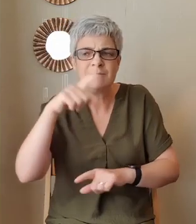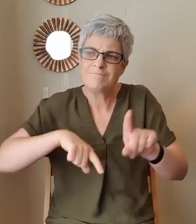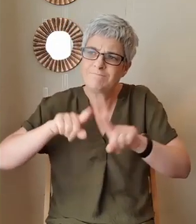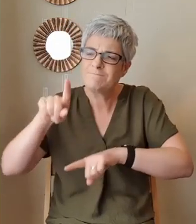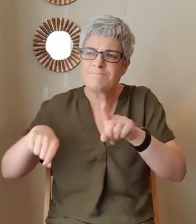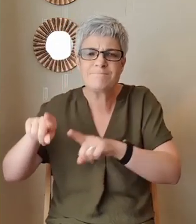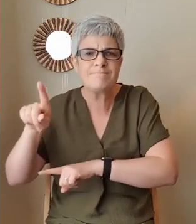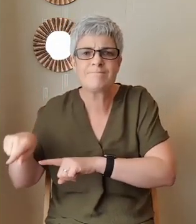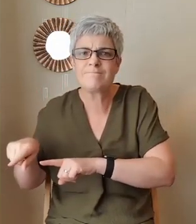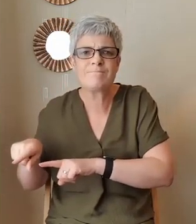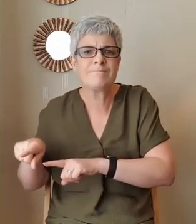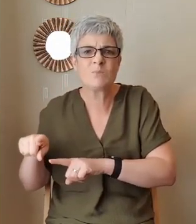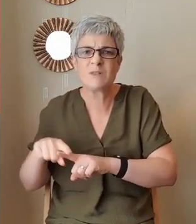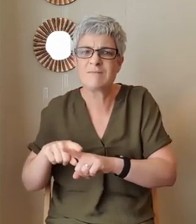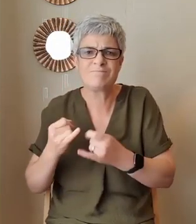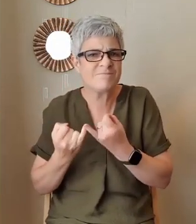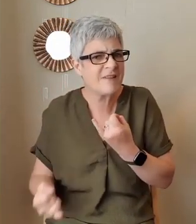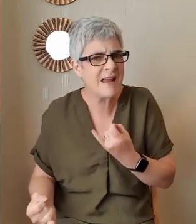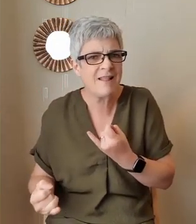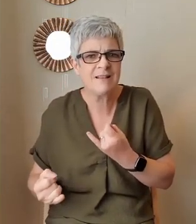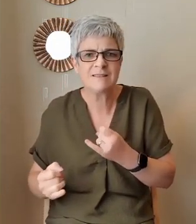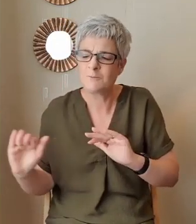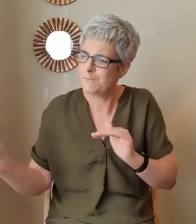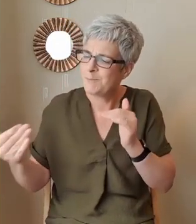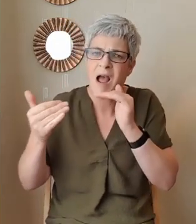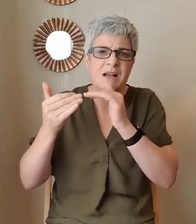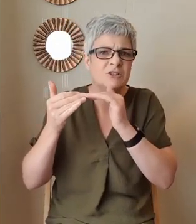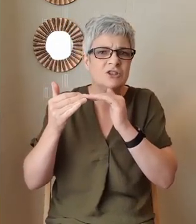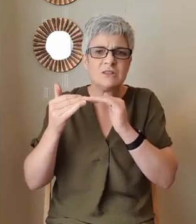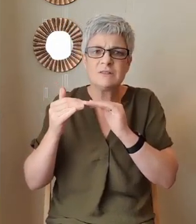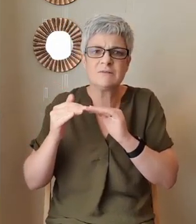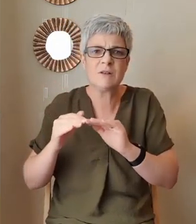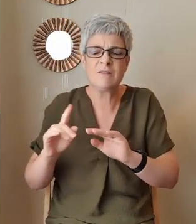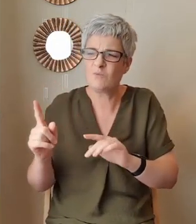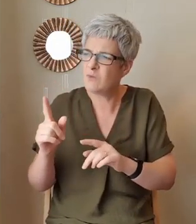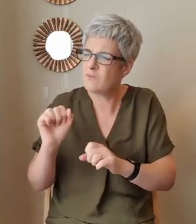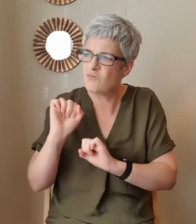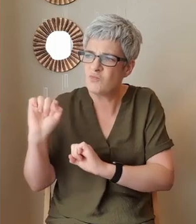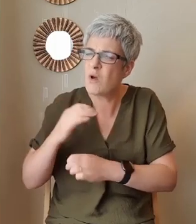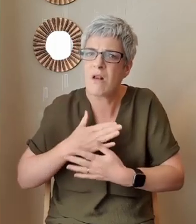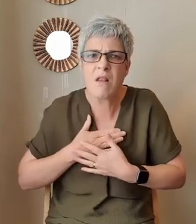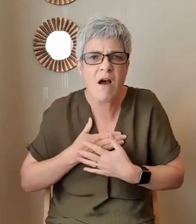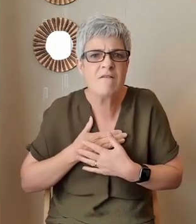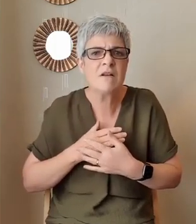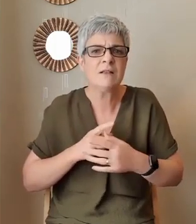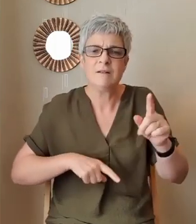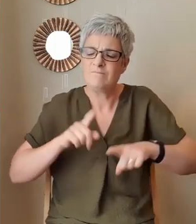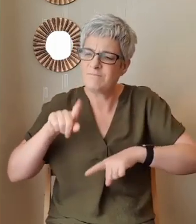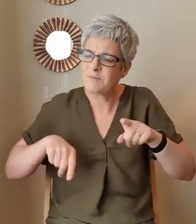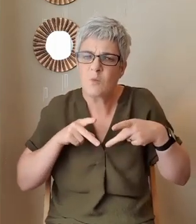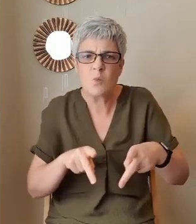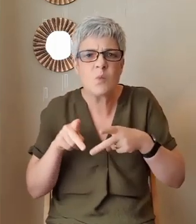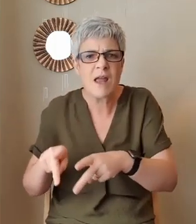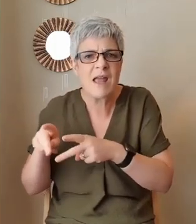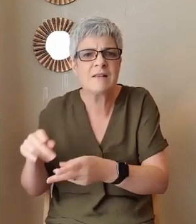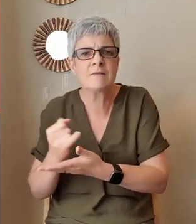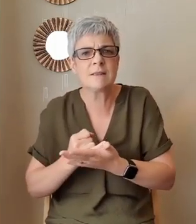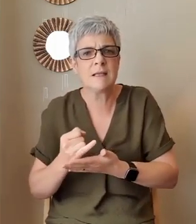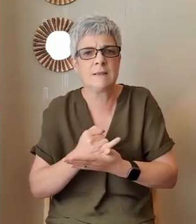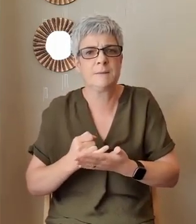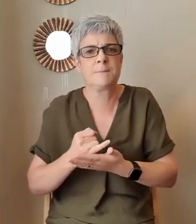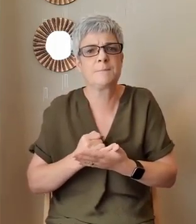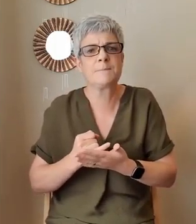the different ways in which we have fallen short, the different ways in which we have tested and tried your love, the different ways in